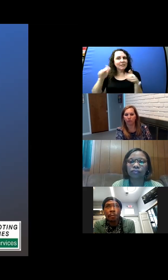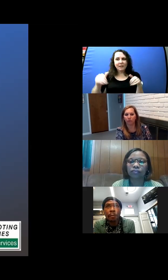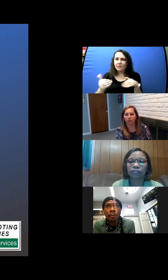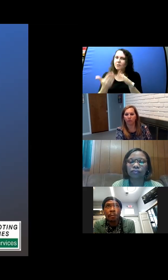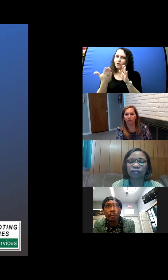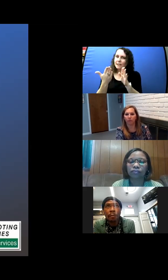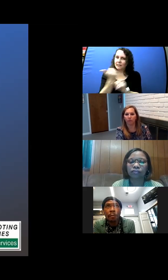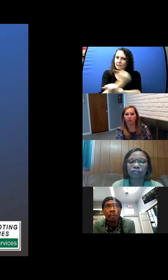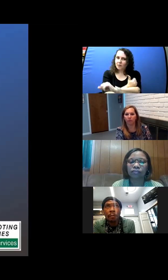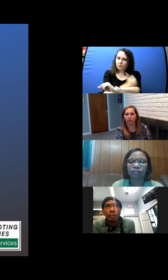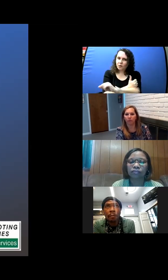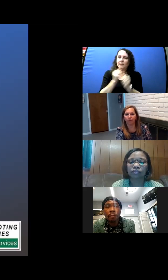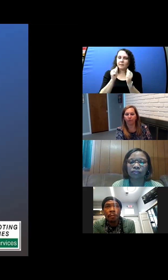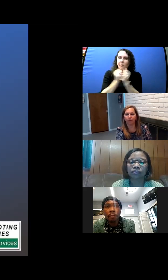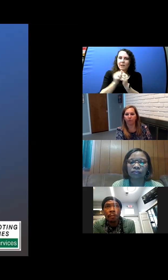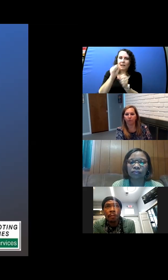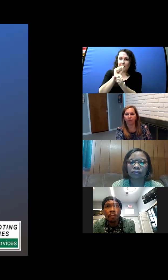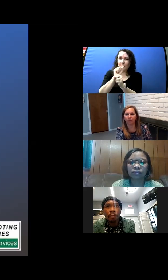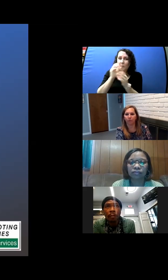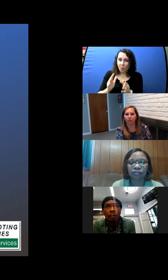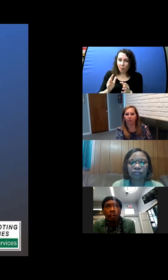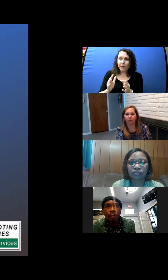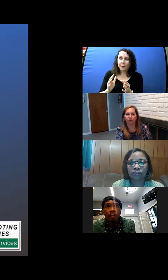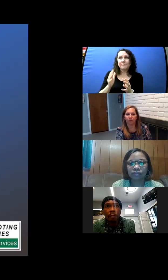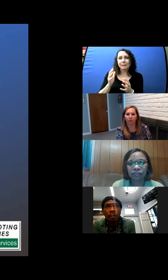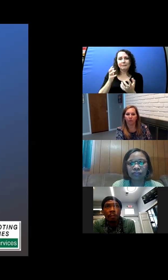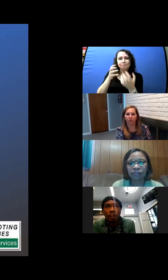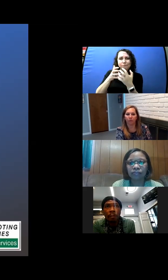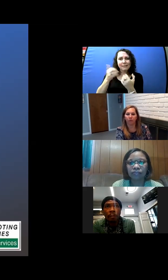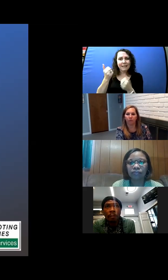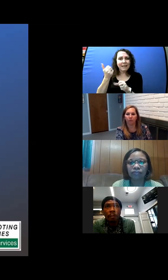terms of accommodations if one is receiving treatment?